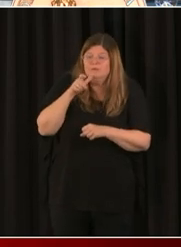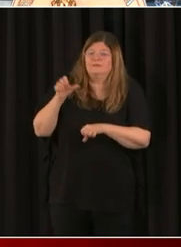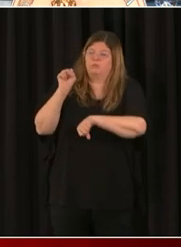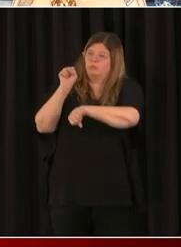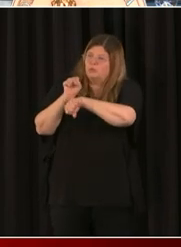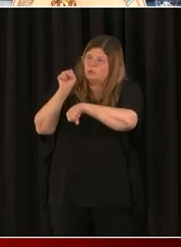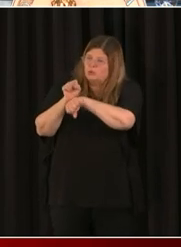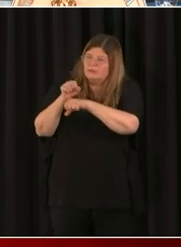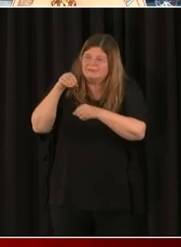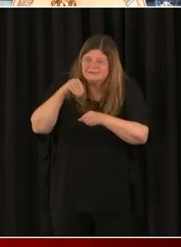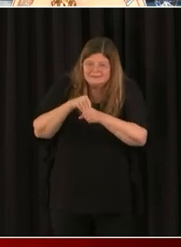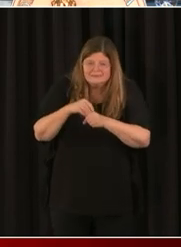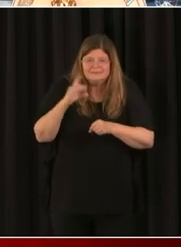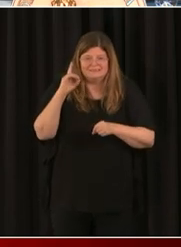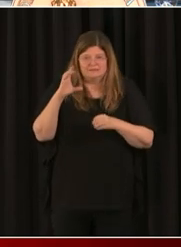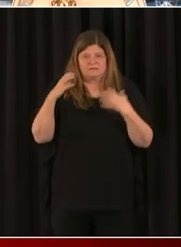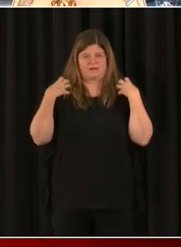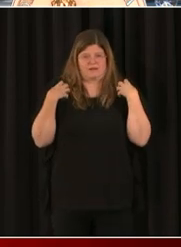in DC, you can go to